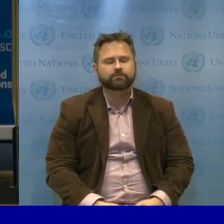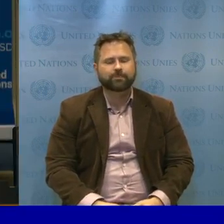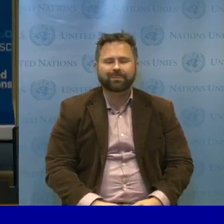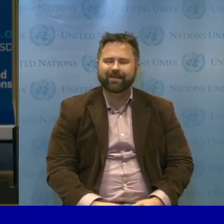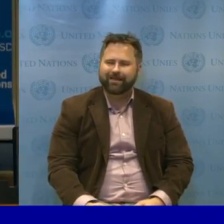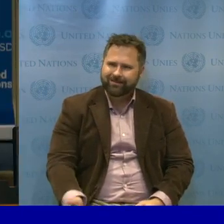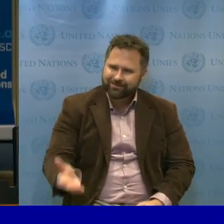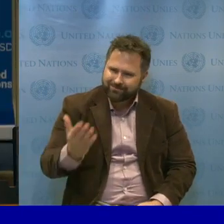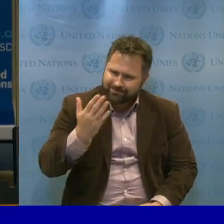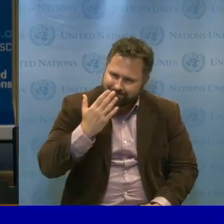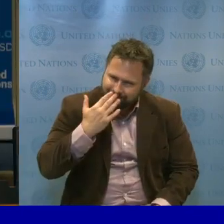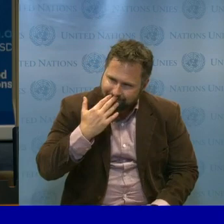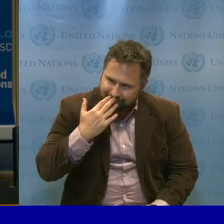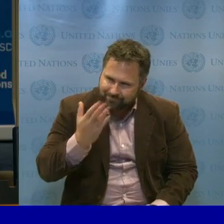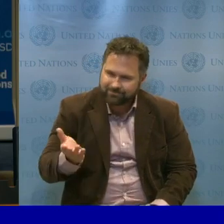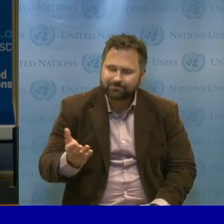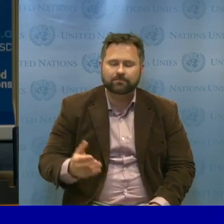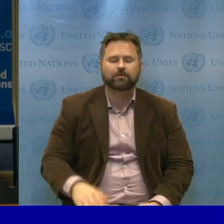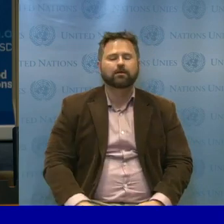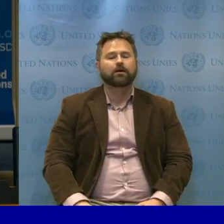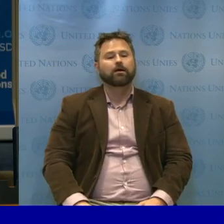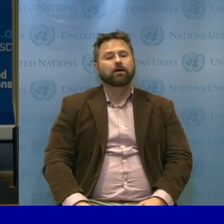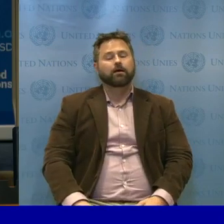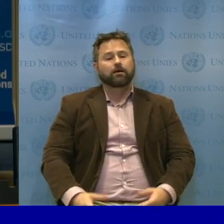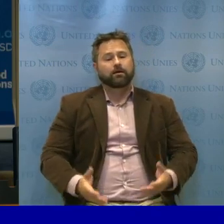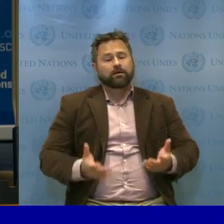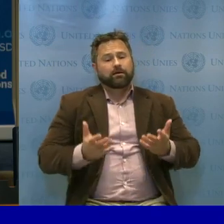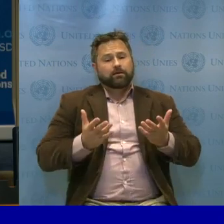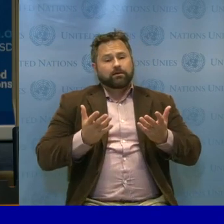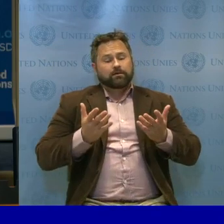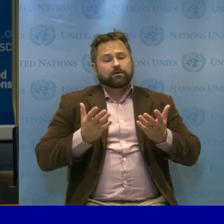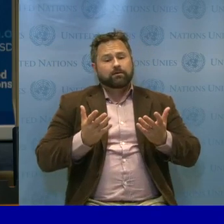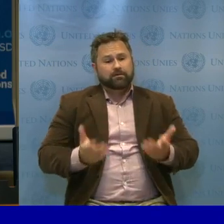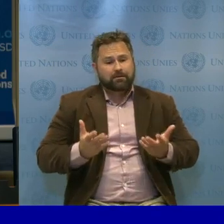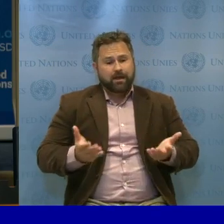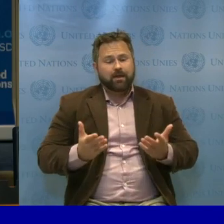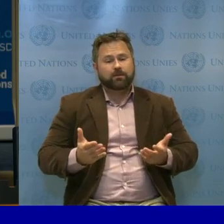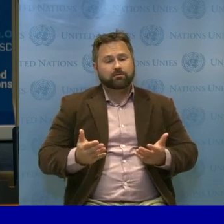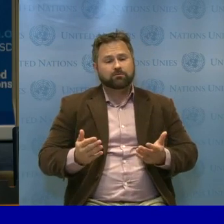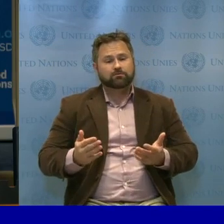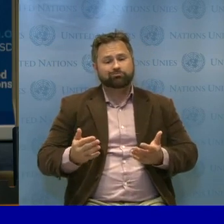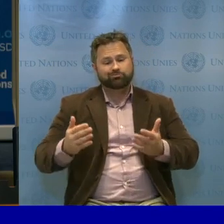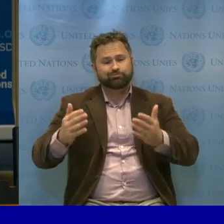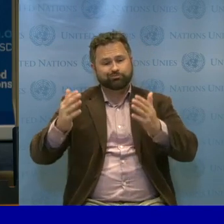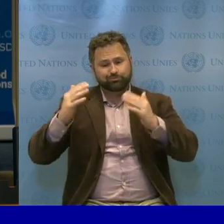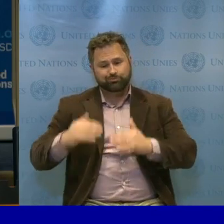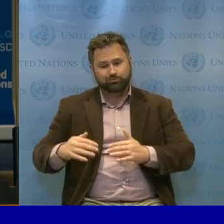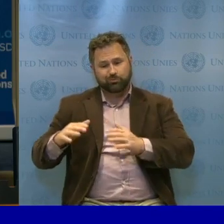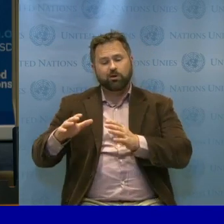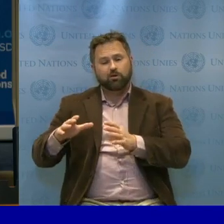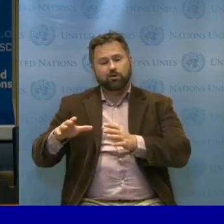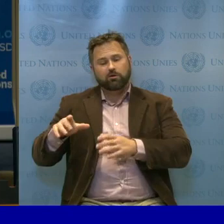Thank you very much. And now I would like to give the floor to the representative of Special Olympics